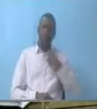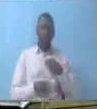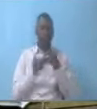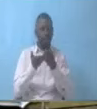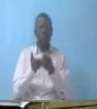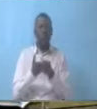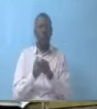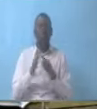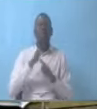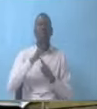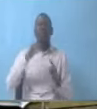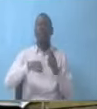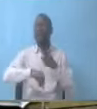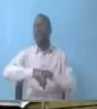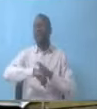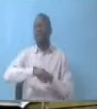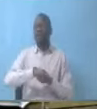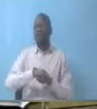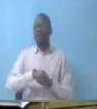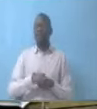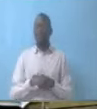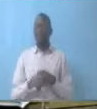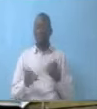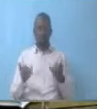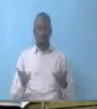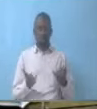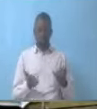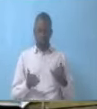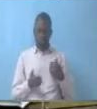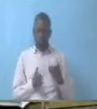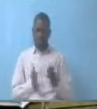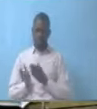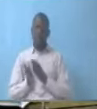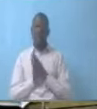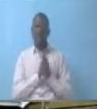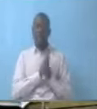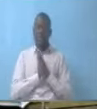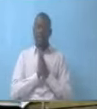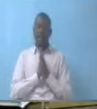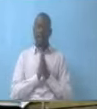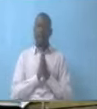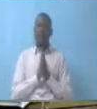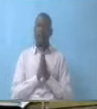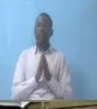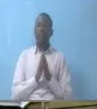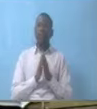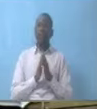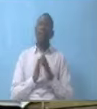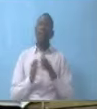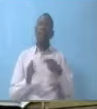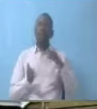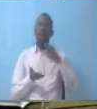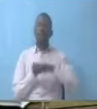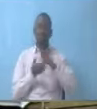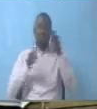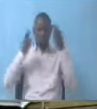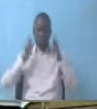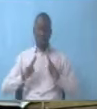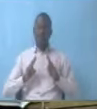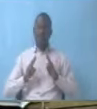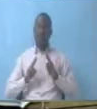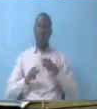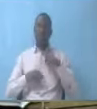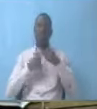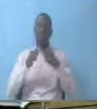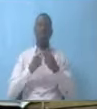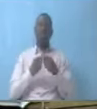time. So my challenge on law was written by the amendment of the decree. Comme